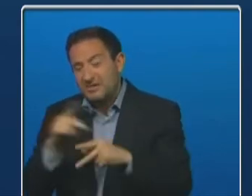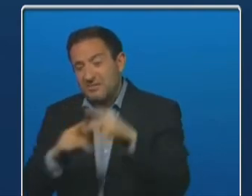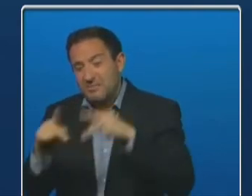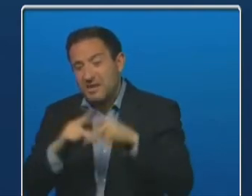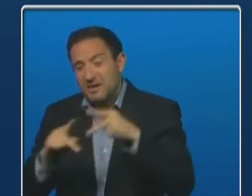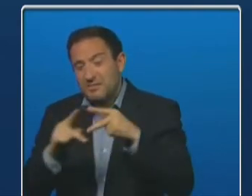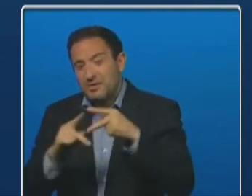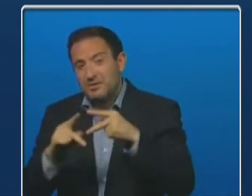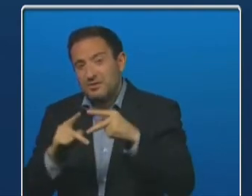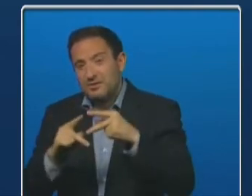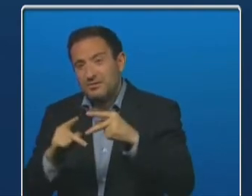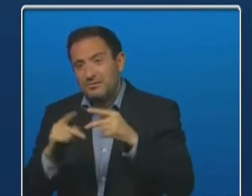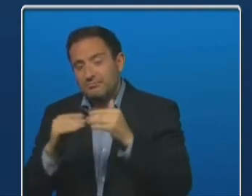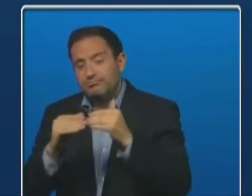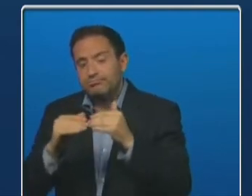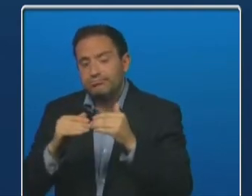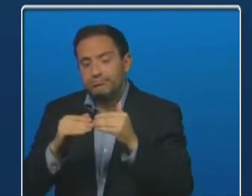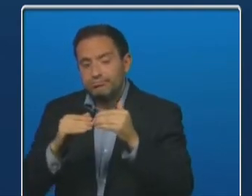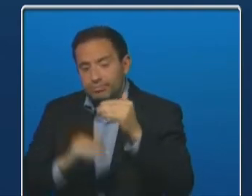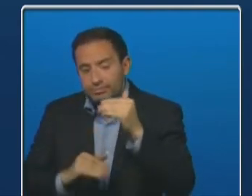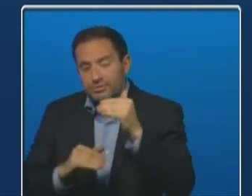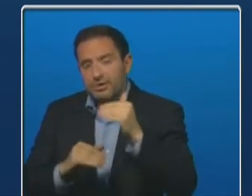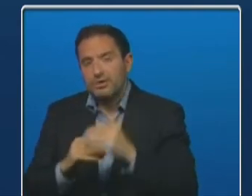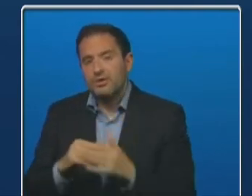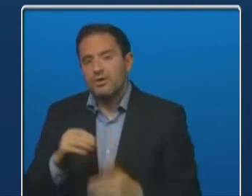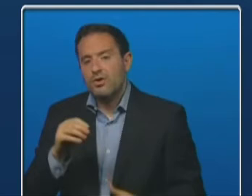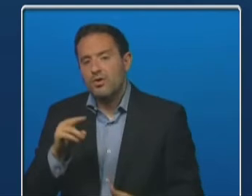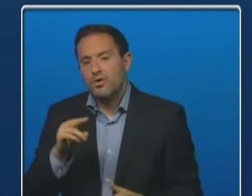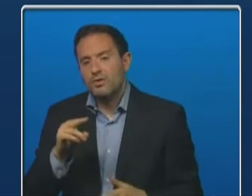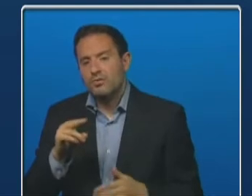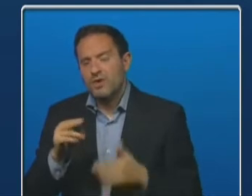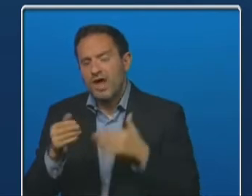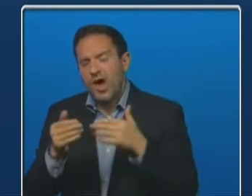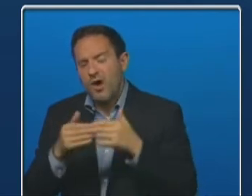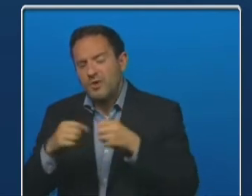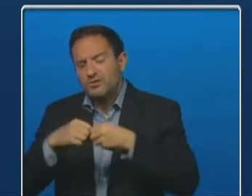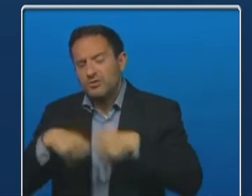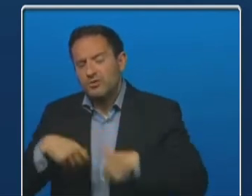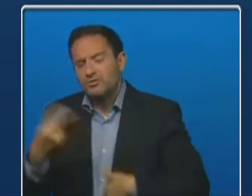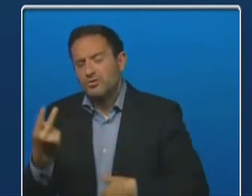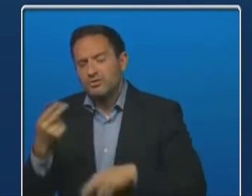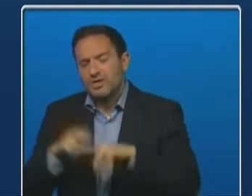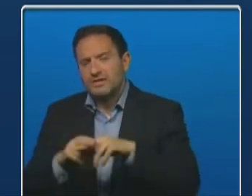more closer to like we barely kept from losing 2 seats, if that makes sense?